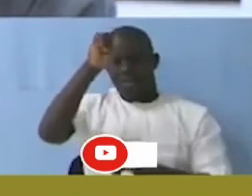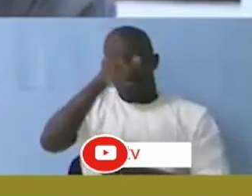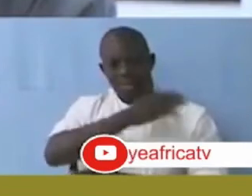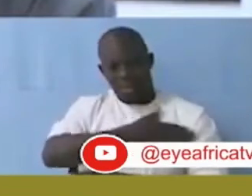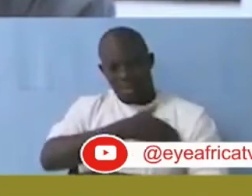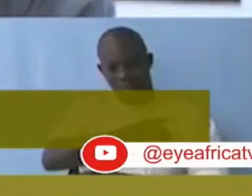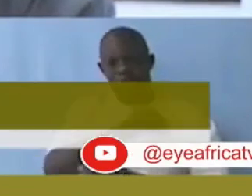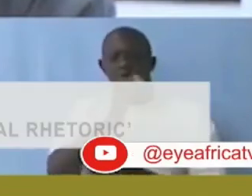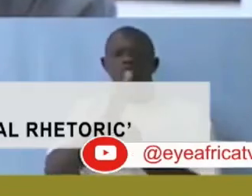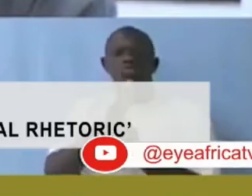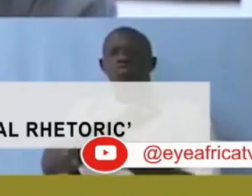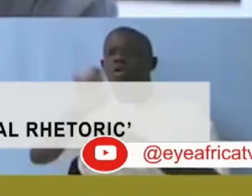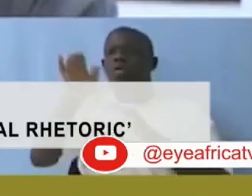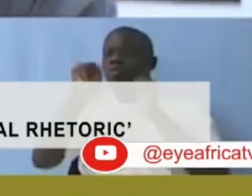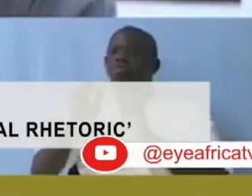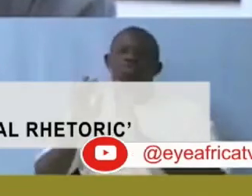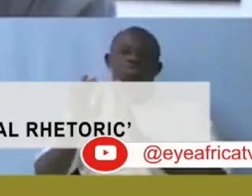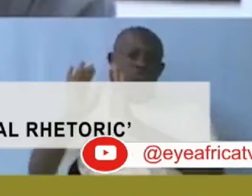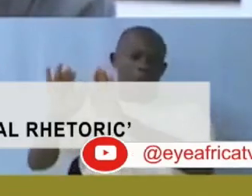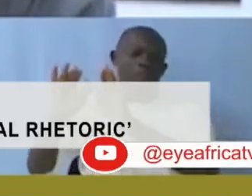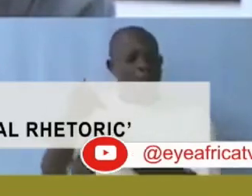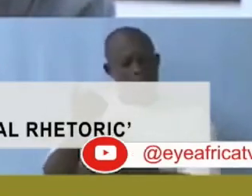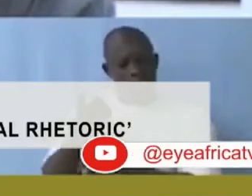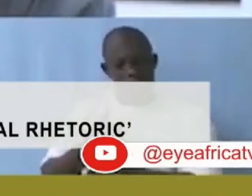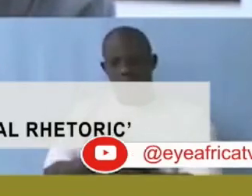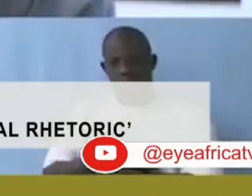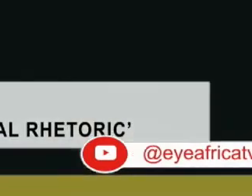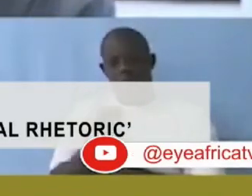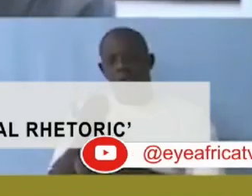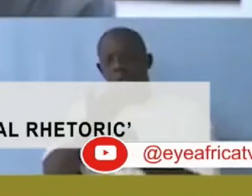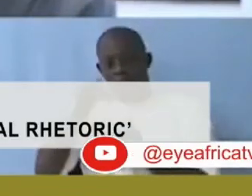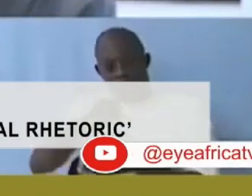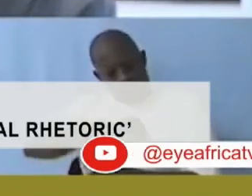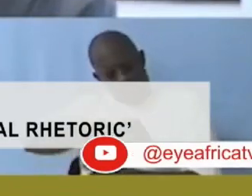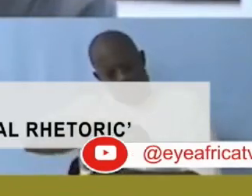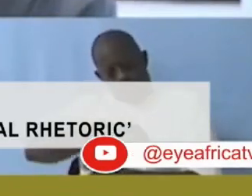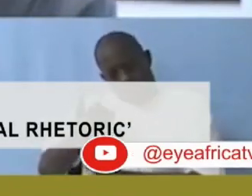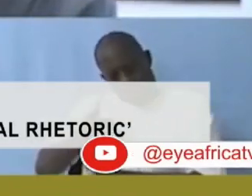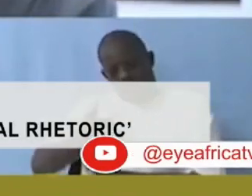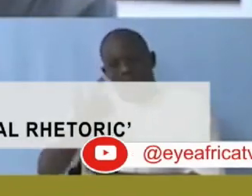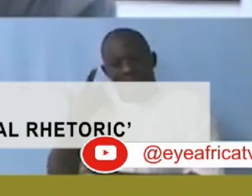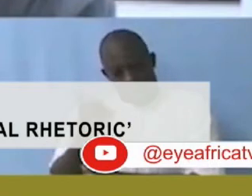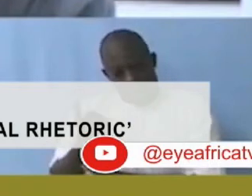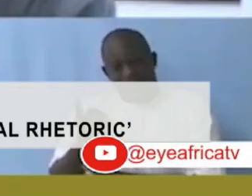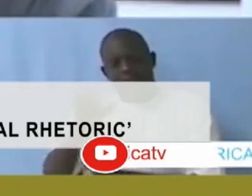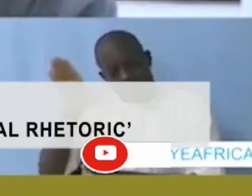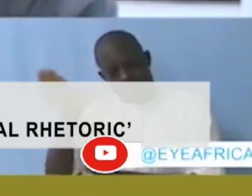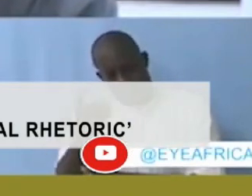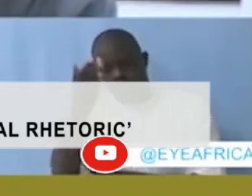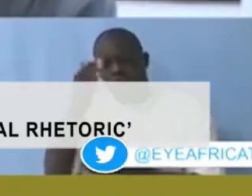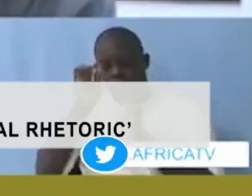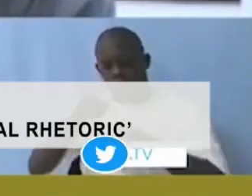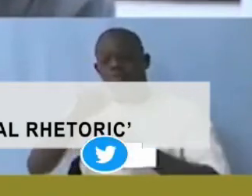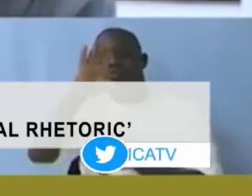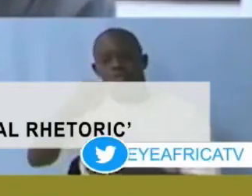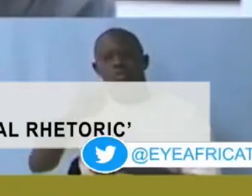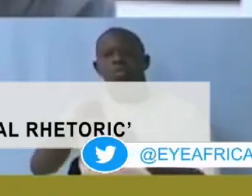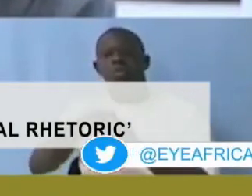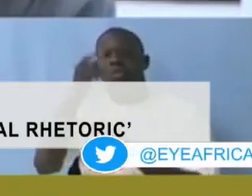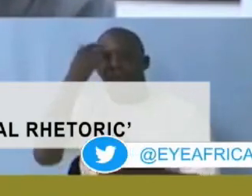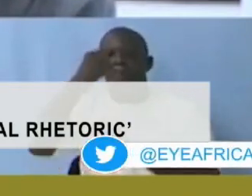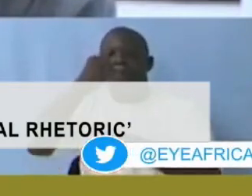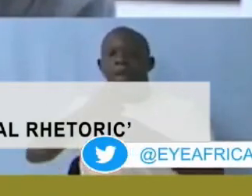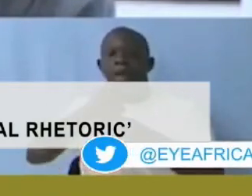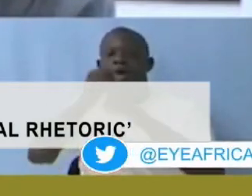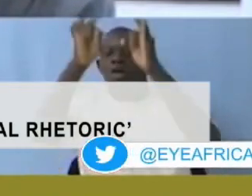We cannot stop them because it's their choice. What we had to do is to create a discharge